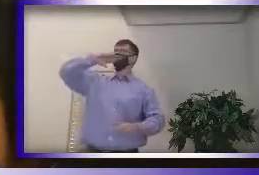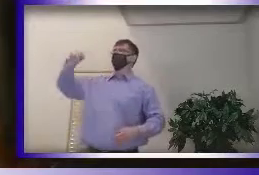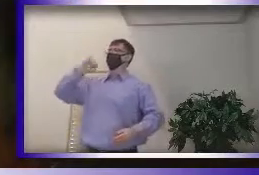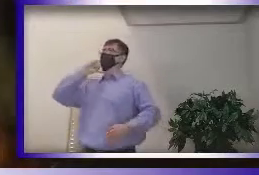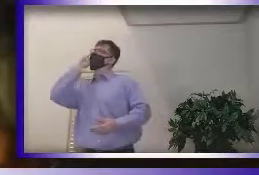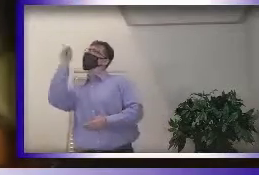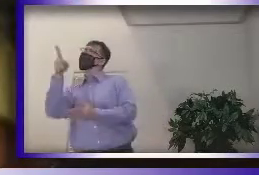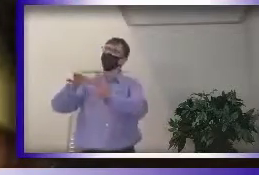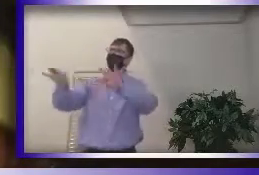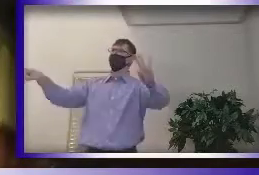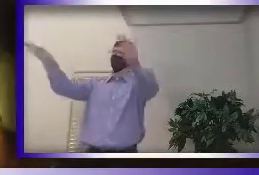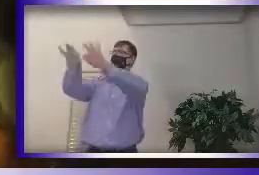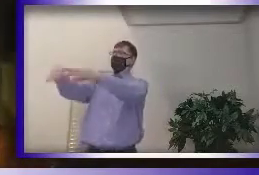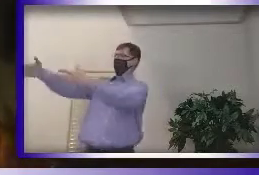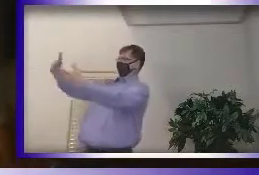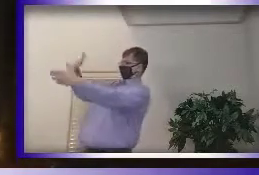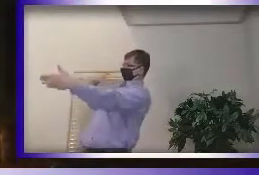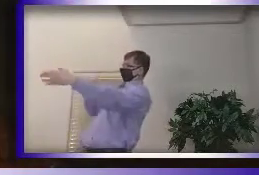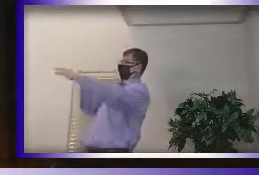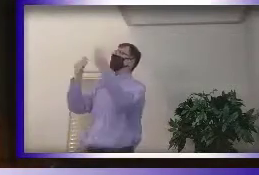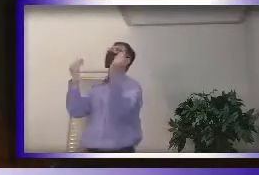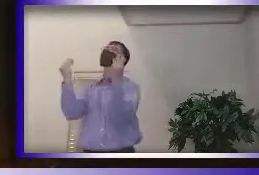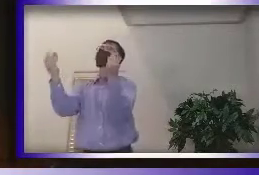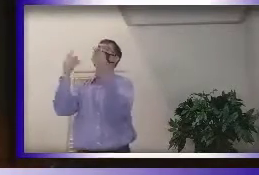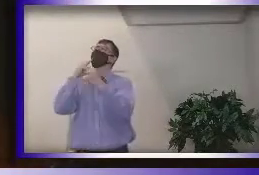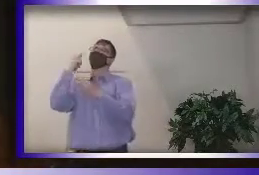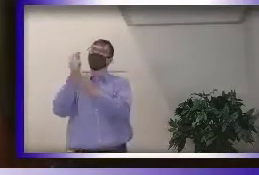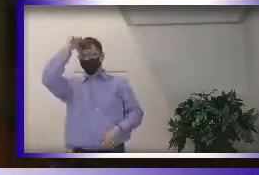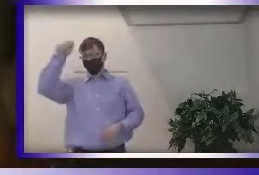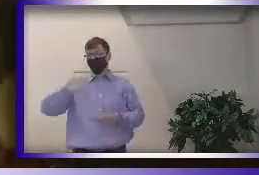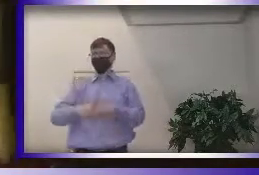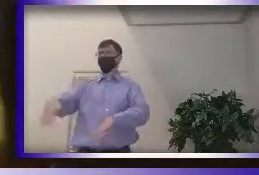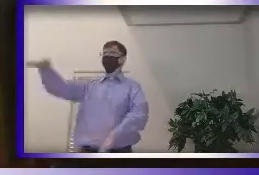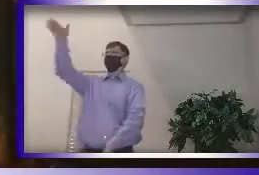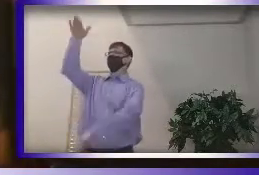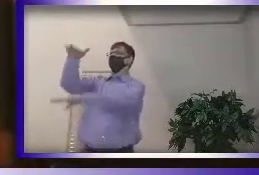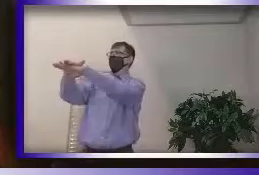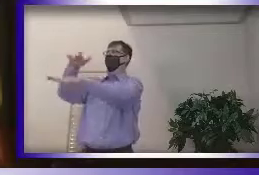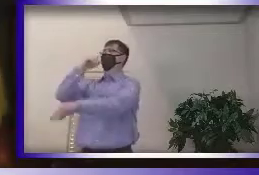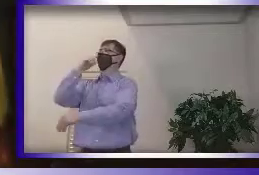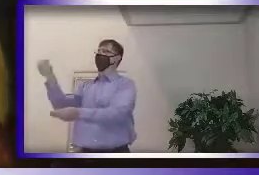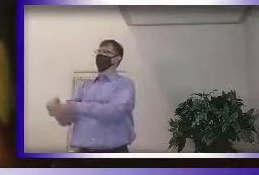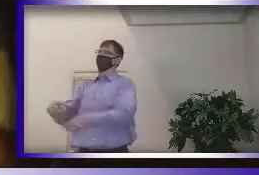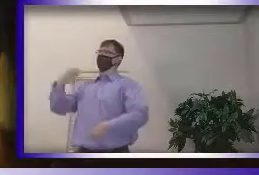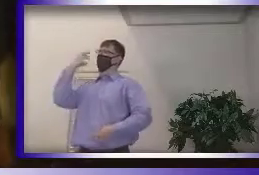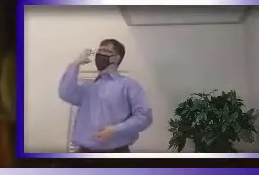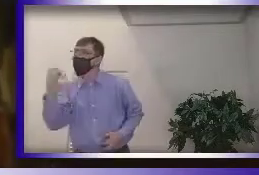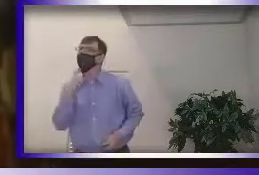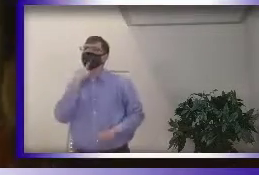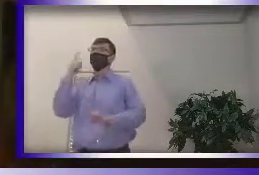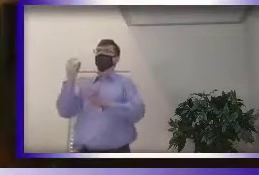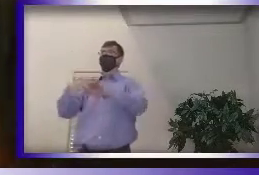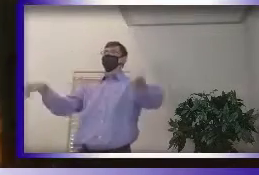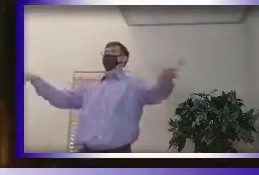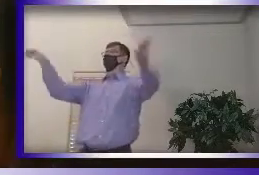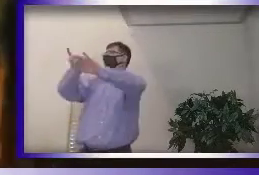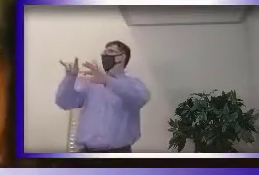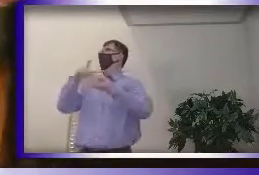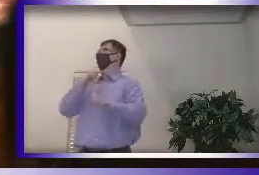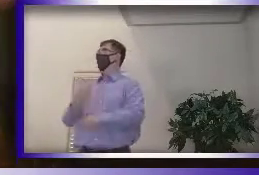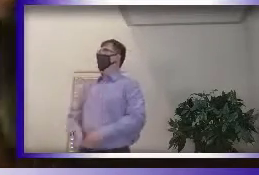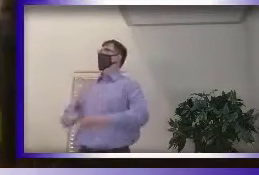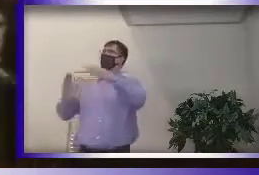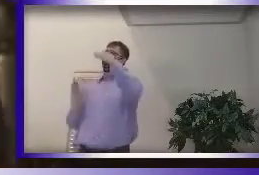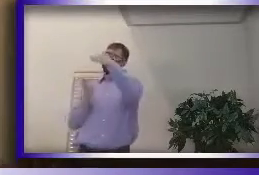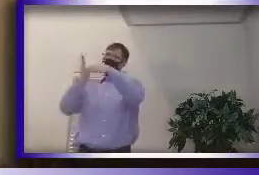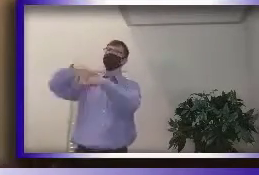angry, that's actually a step up. It's a step into a greater energy, a higher level of energy. Now,